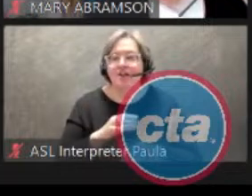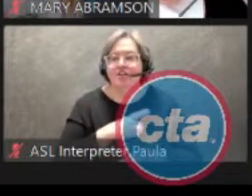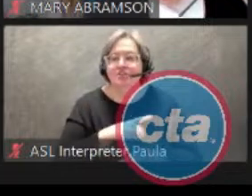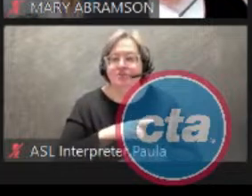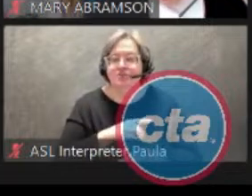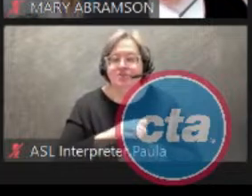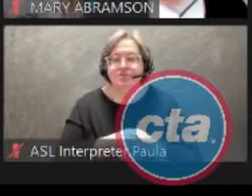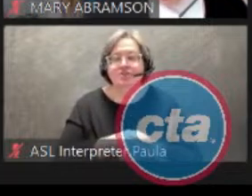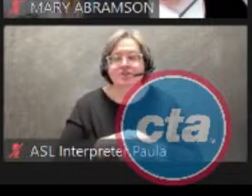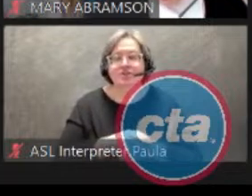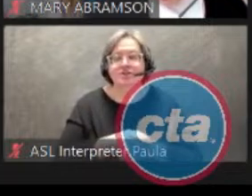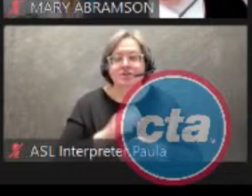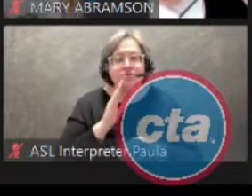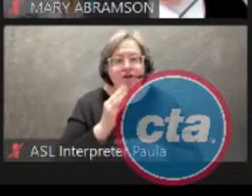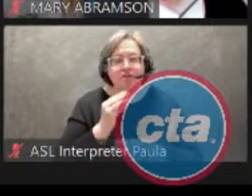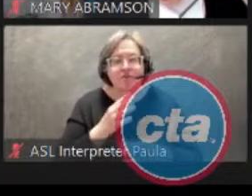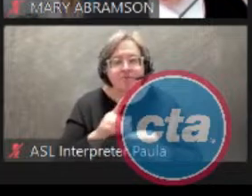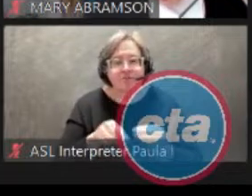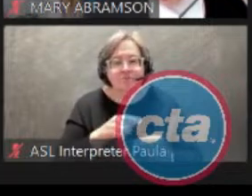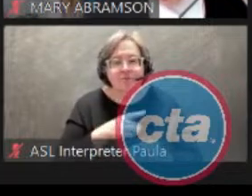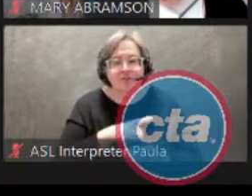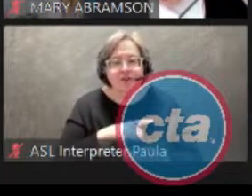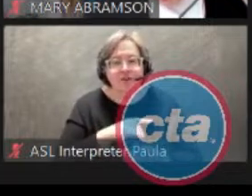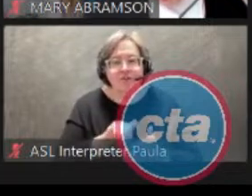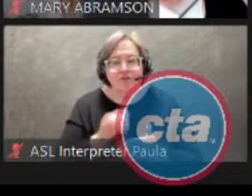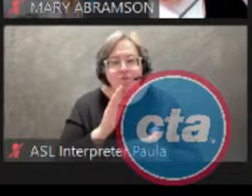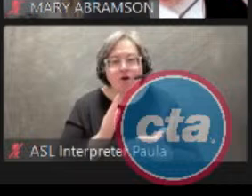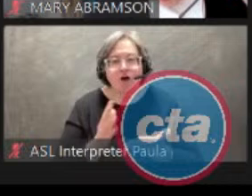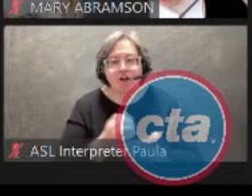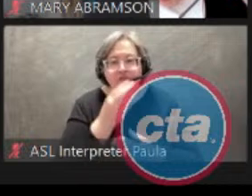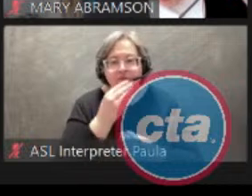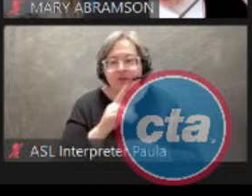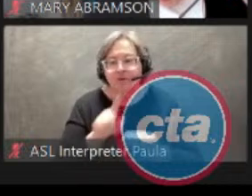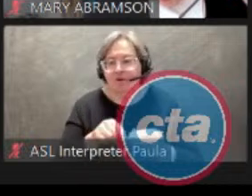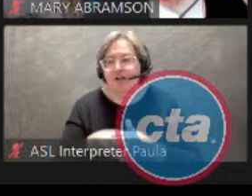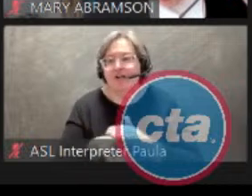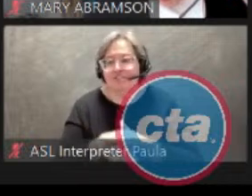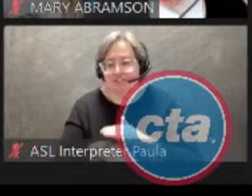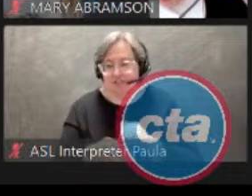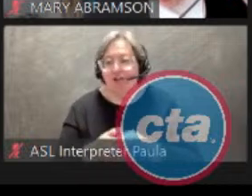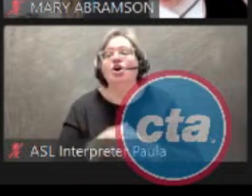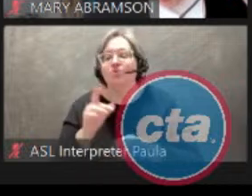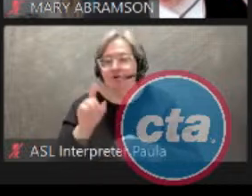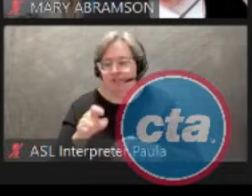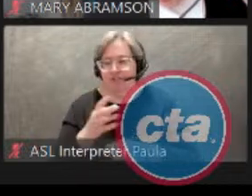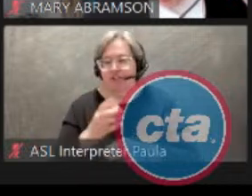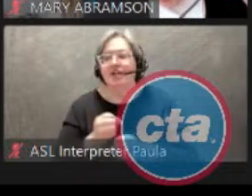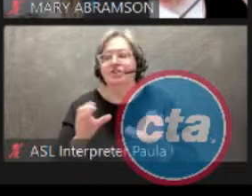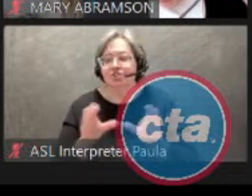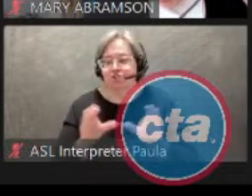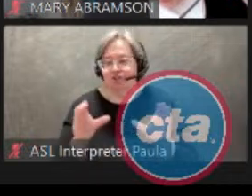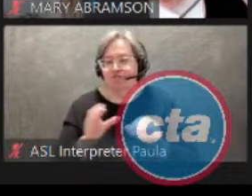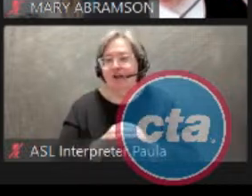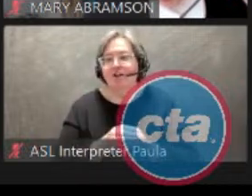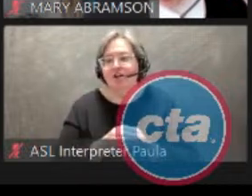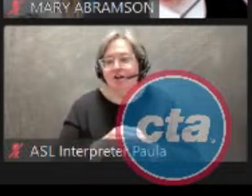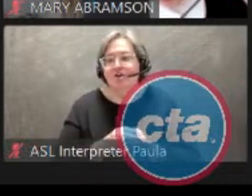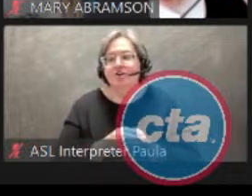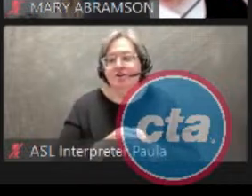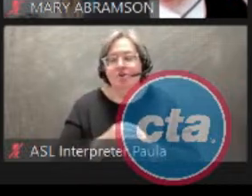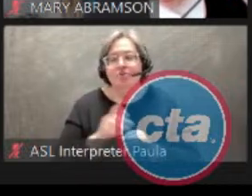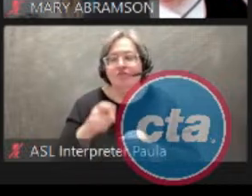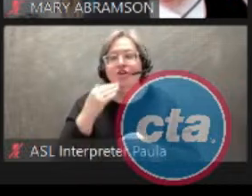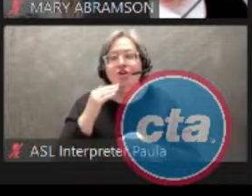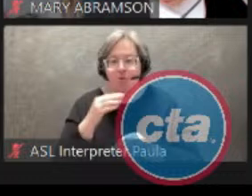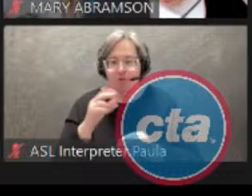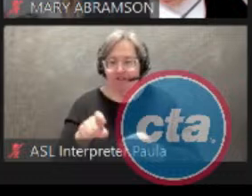about who those delegates are going to be. That's when we'll start gathering the information about accessibility needs, accommodations, et cetera. So I'm not going to actually know how many